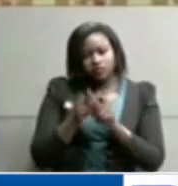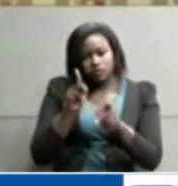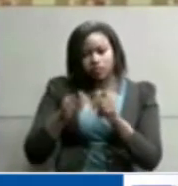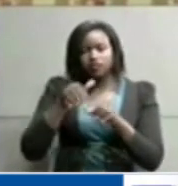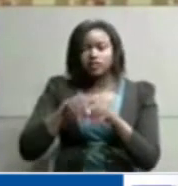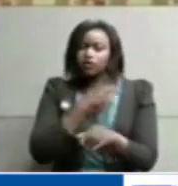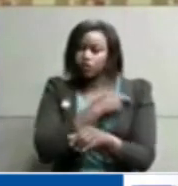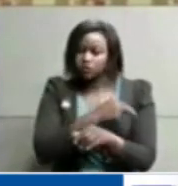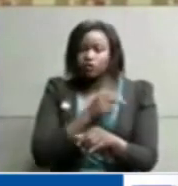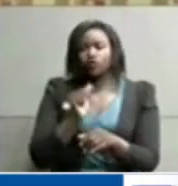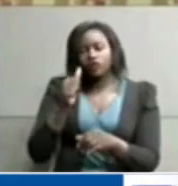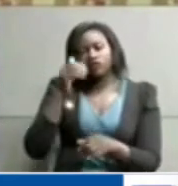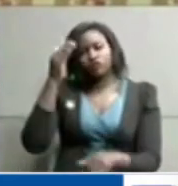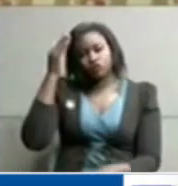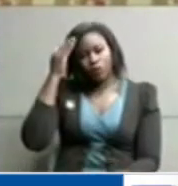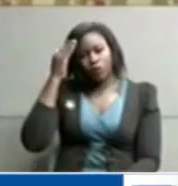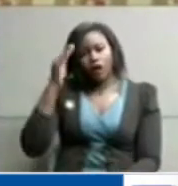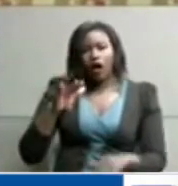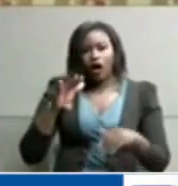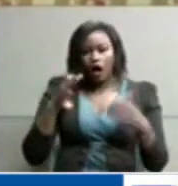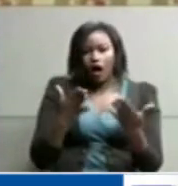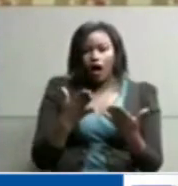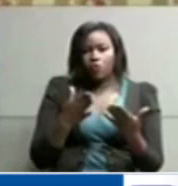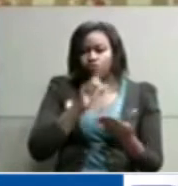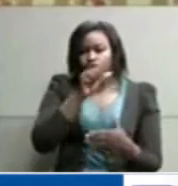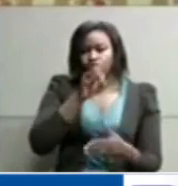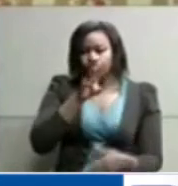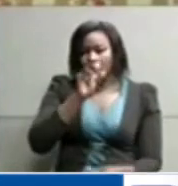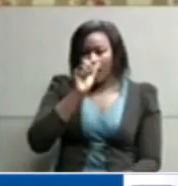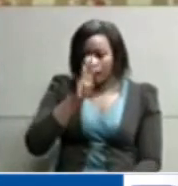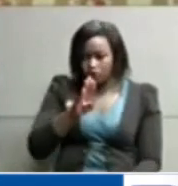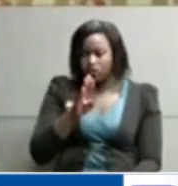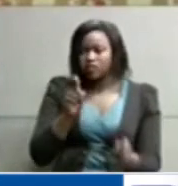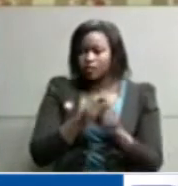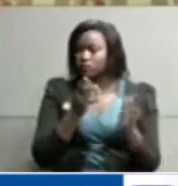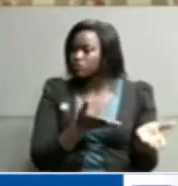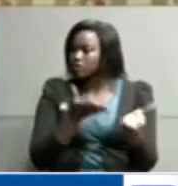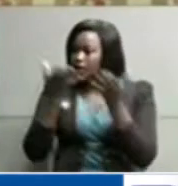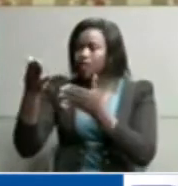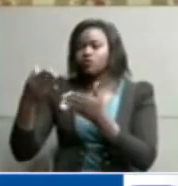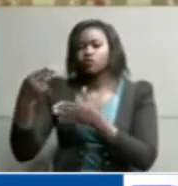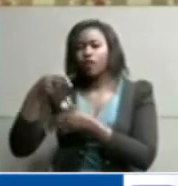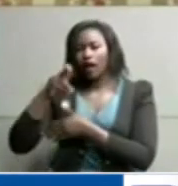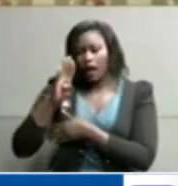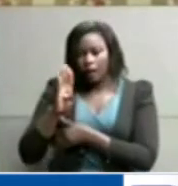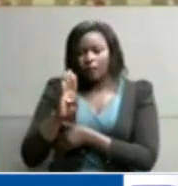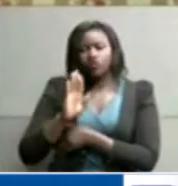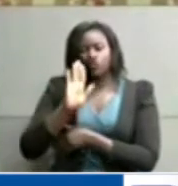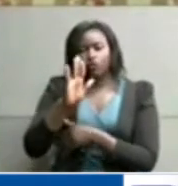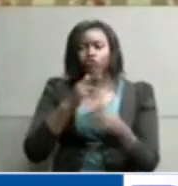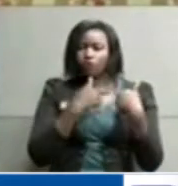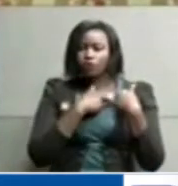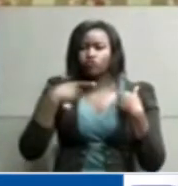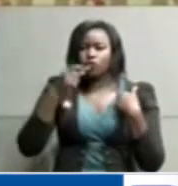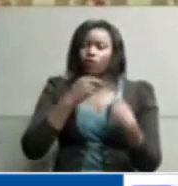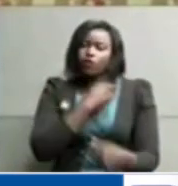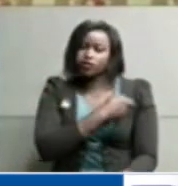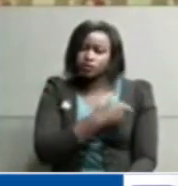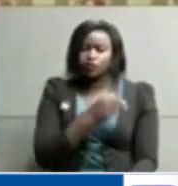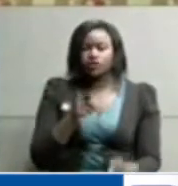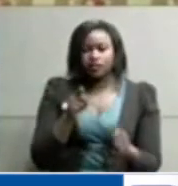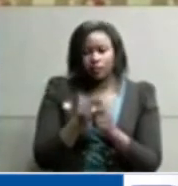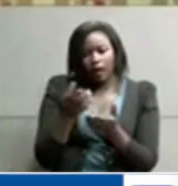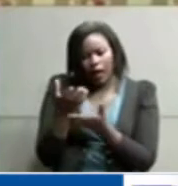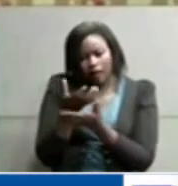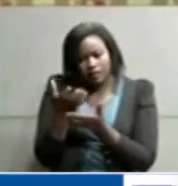center will know how to get the swab to the hub. Your role is just to go to the health center, and you will be assessed